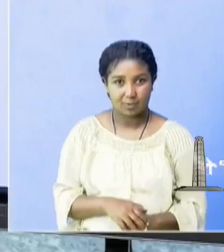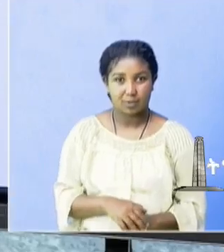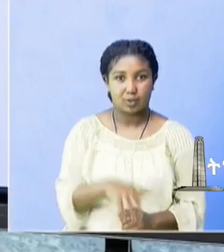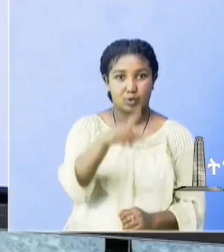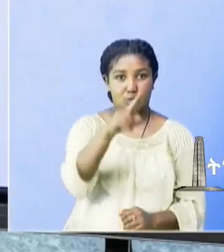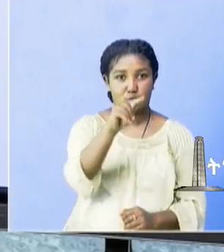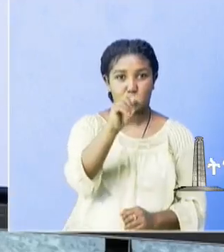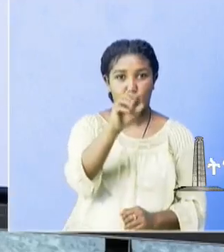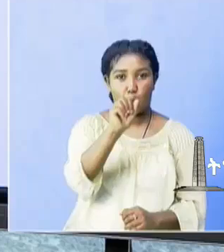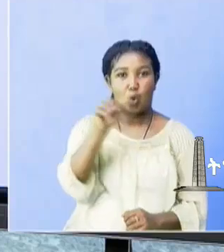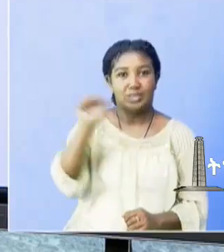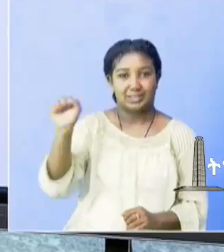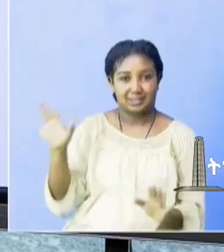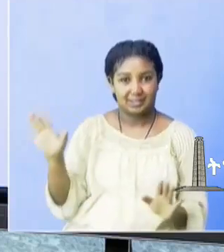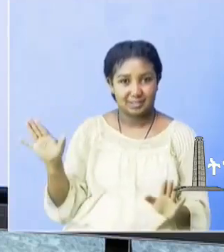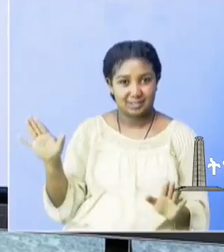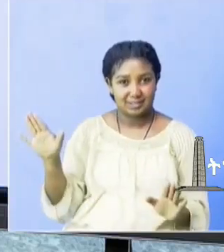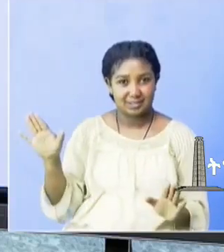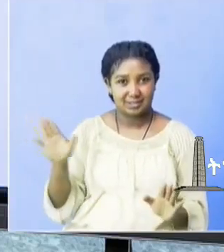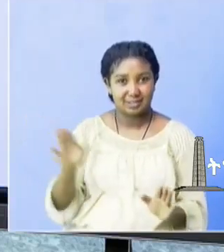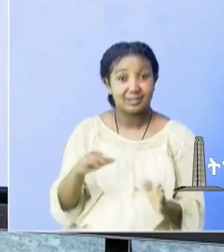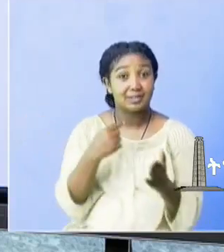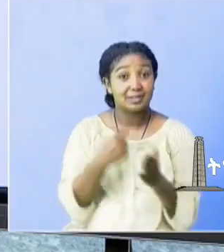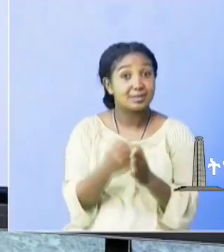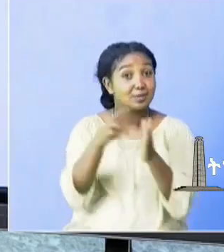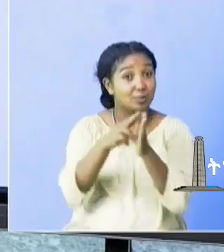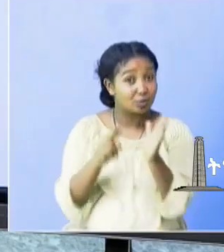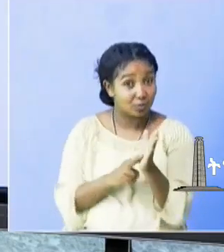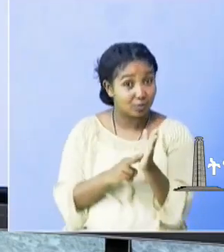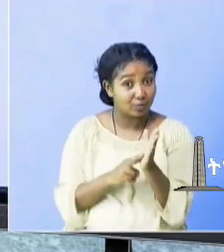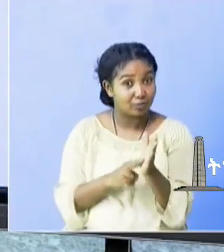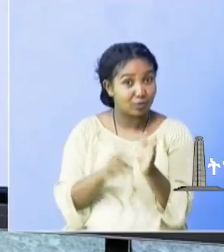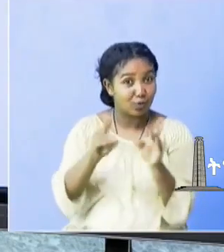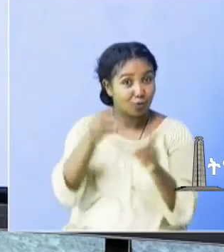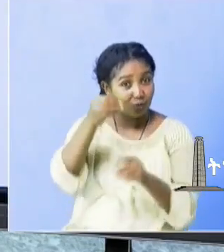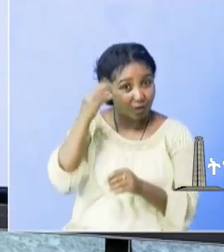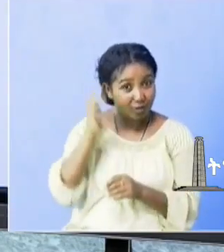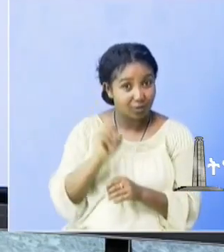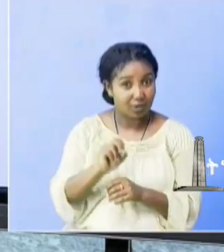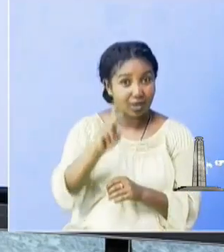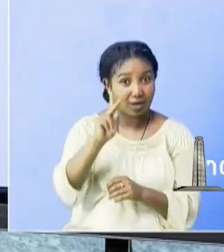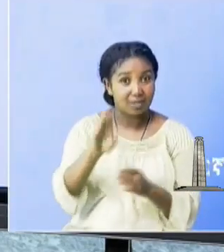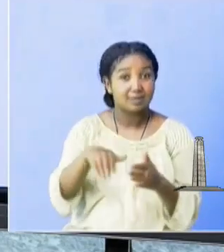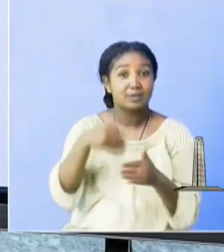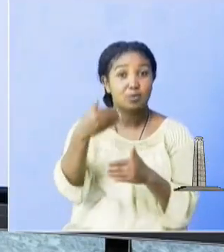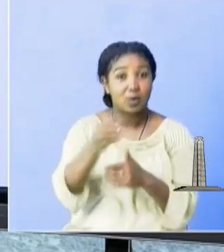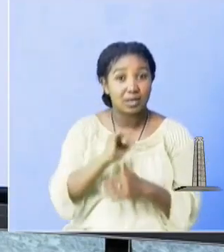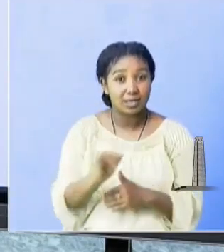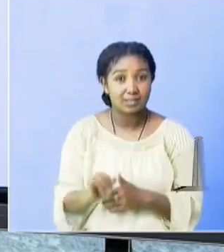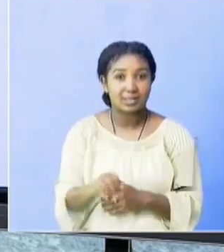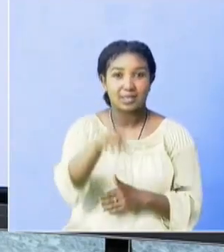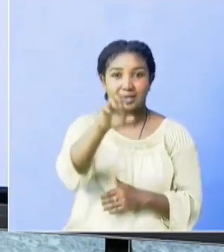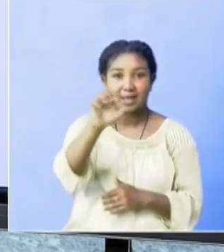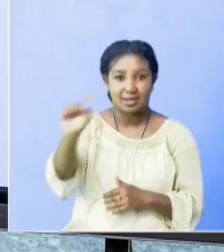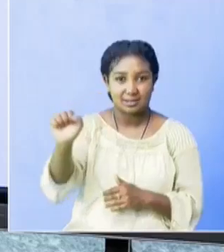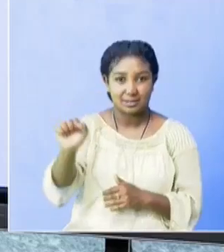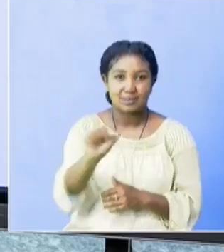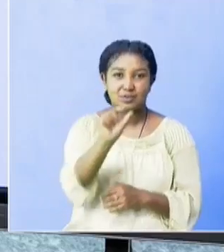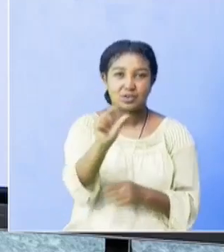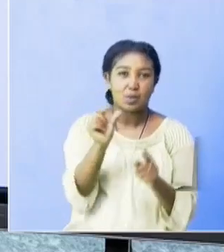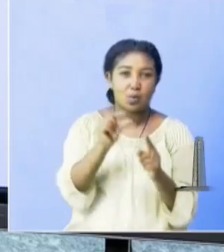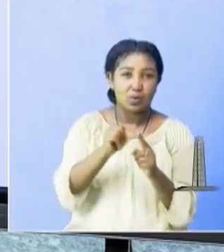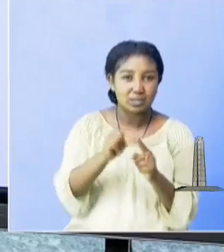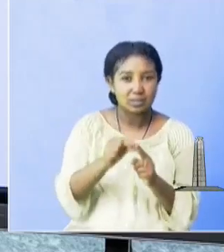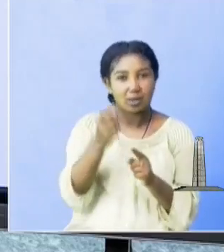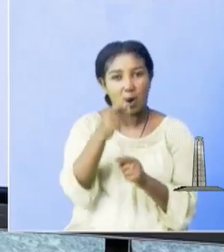Toy, toys. This is the rule, students. Don't forget it. The next one is ES. Some